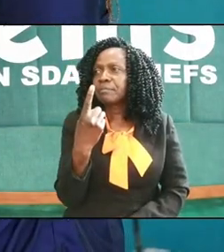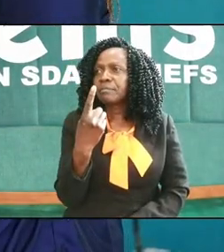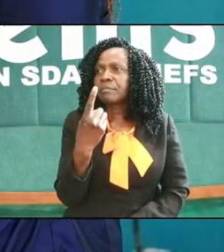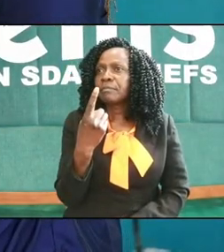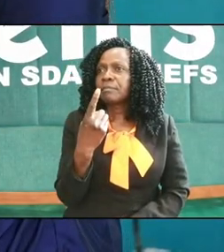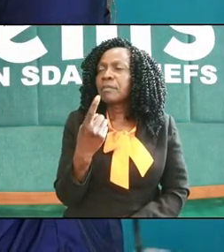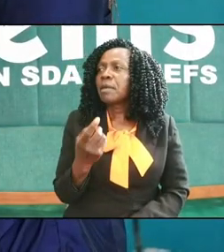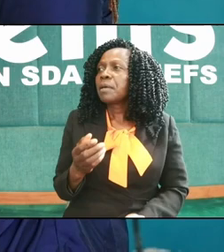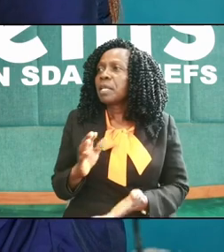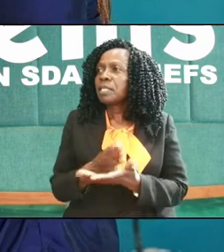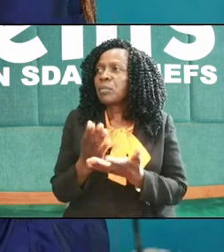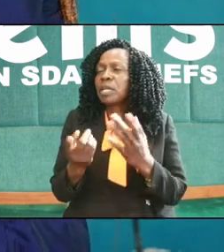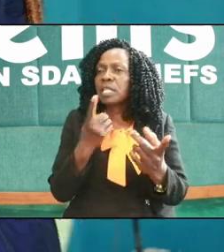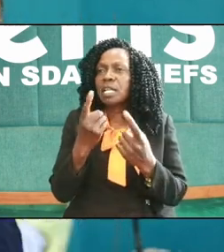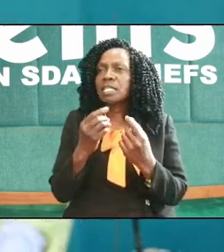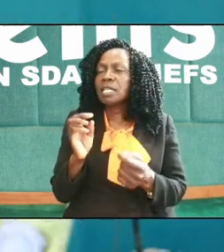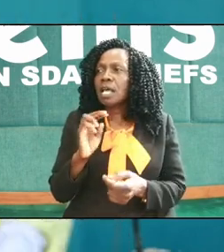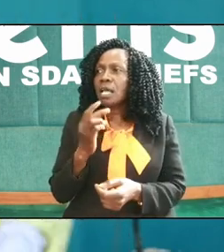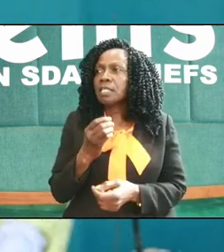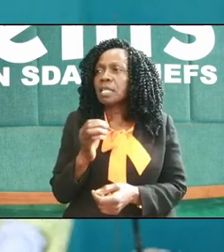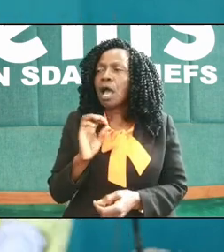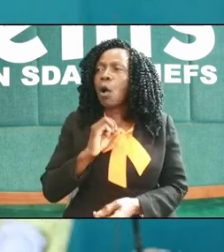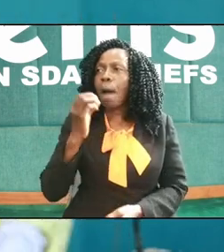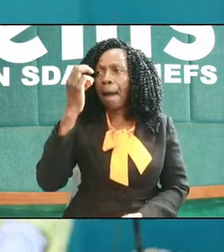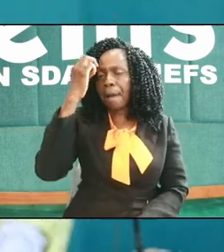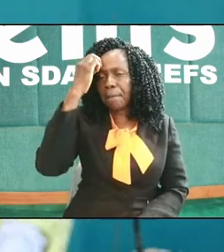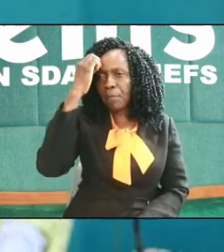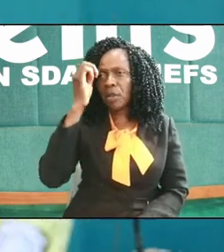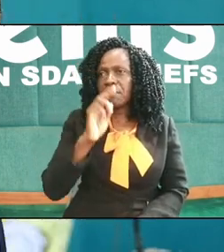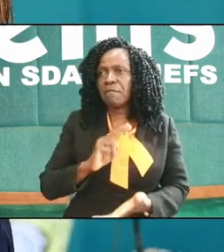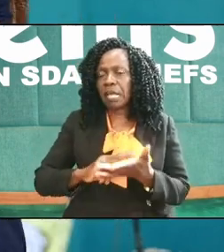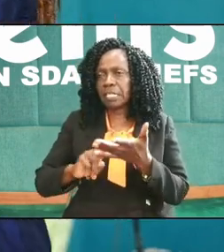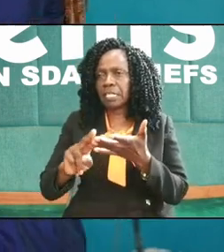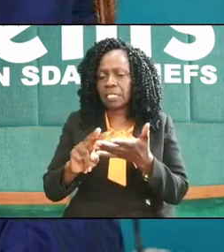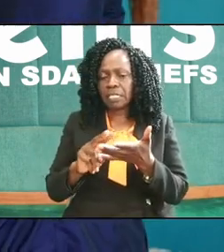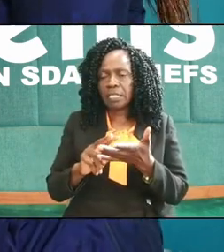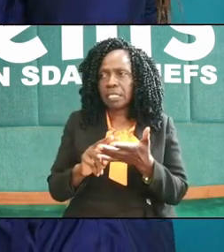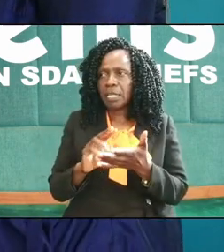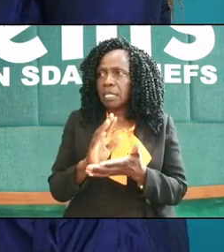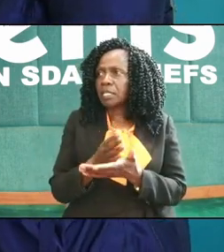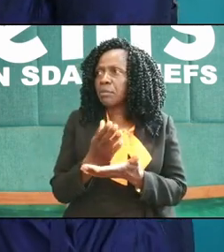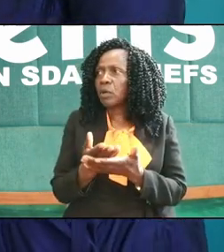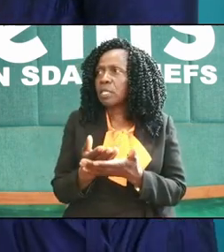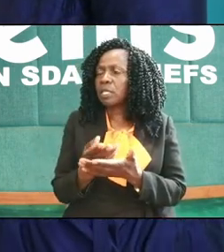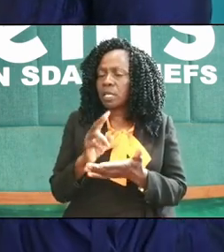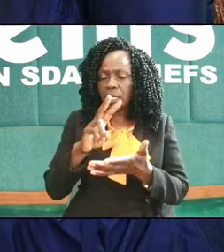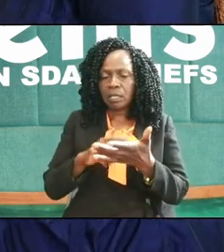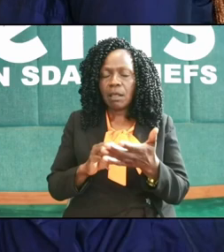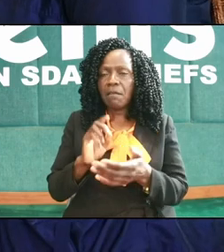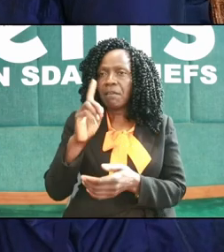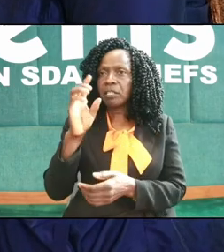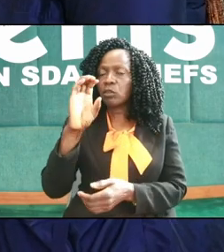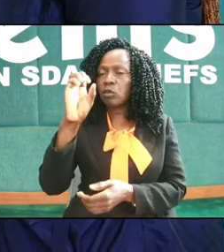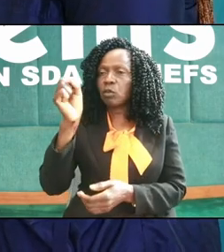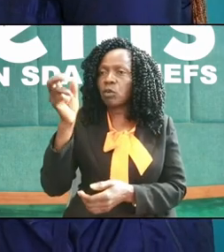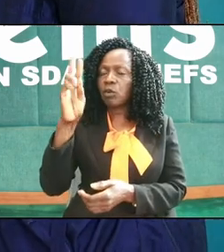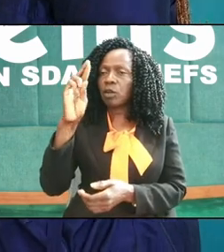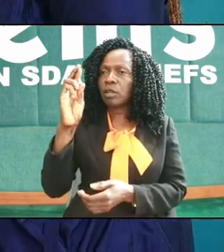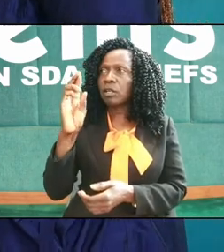verse, our Bible text for today? Someone is reading for us from 1 Corinthians chapter 14, verse